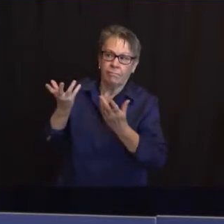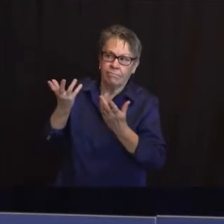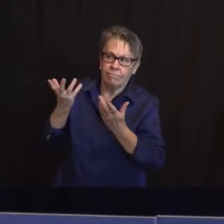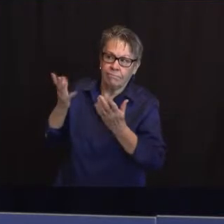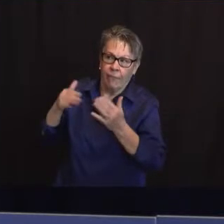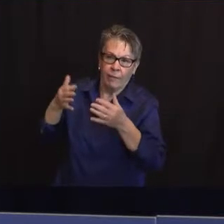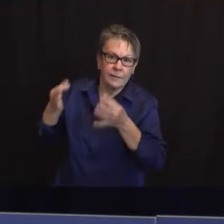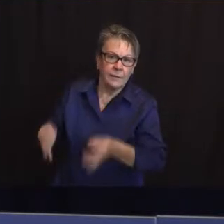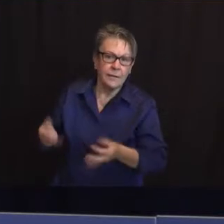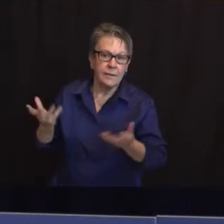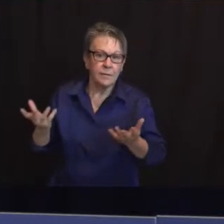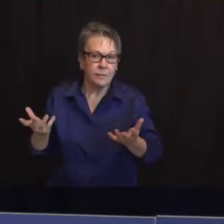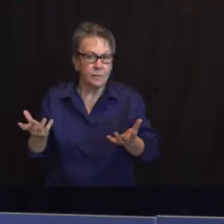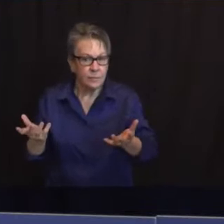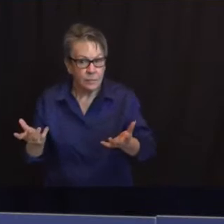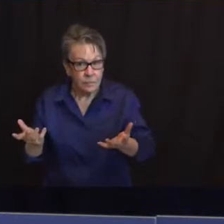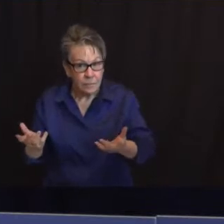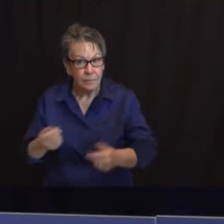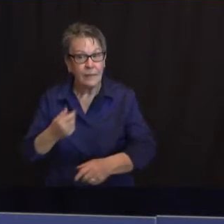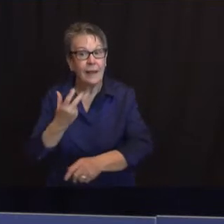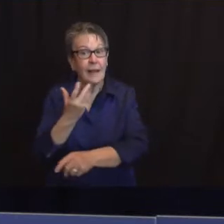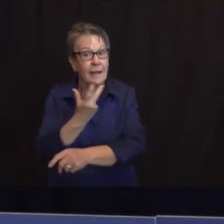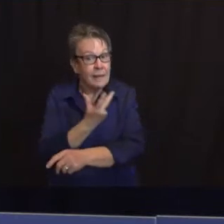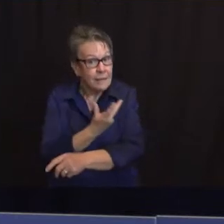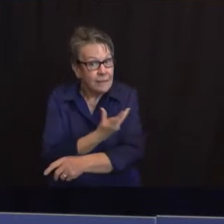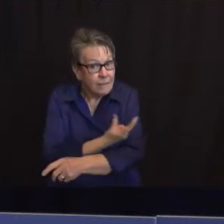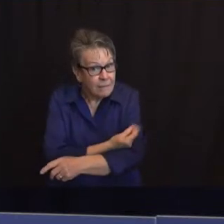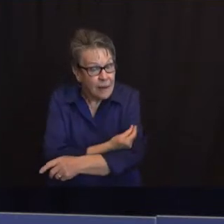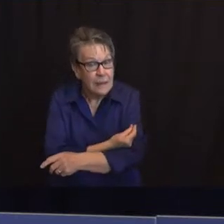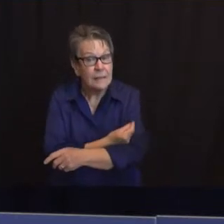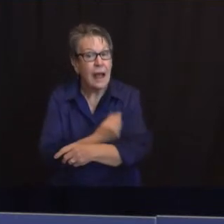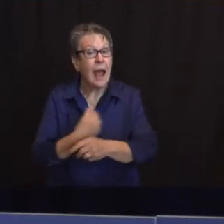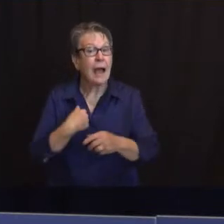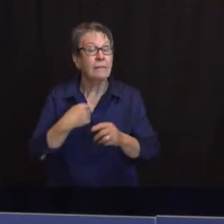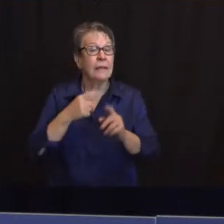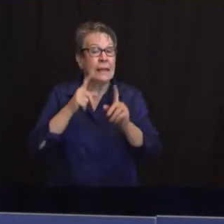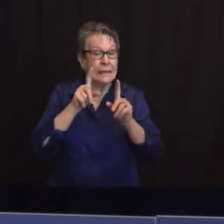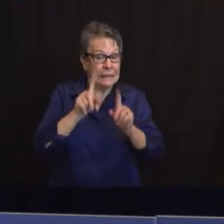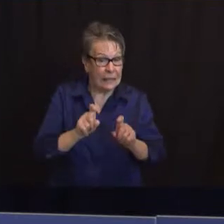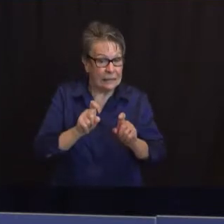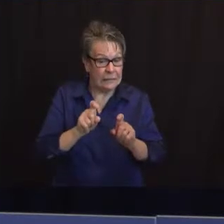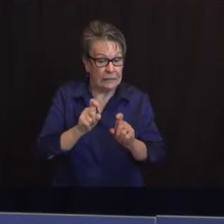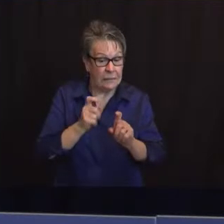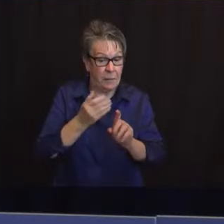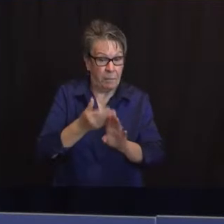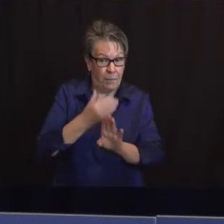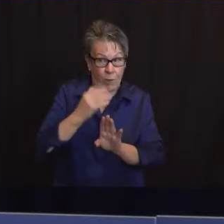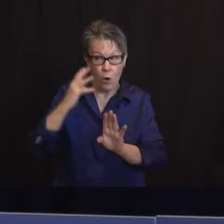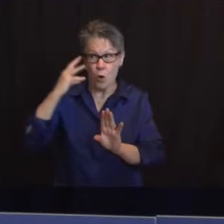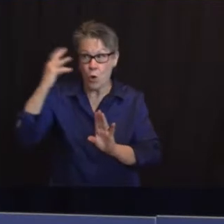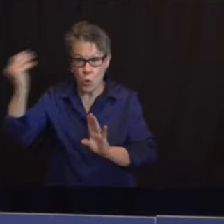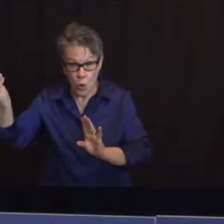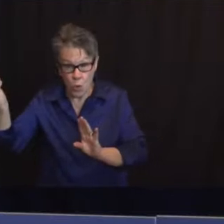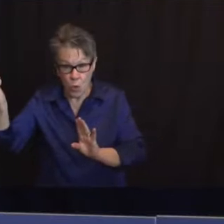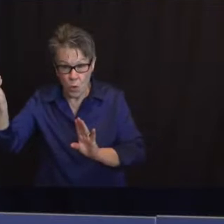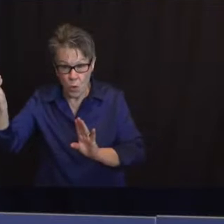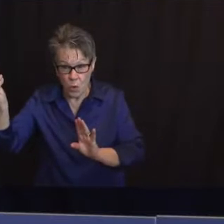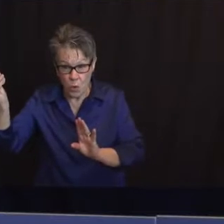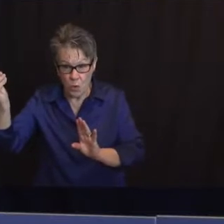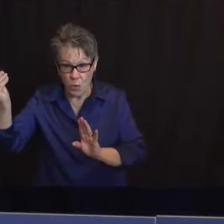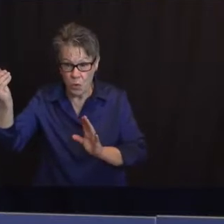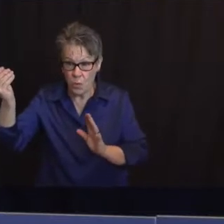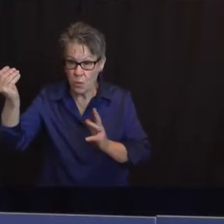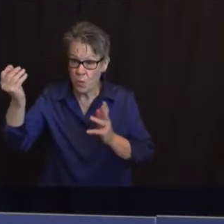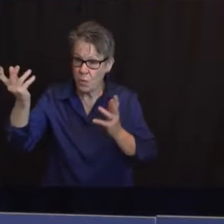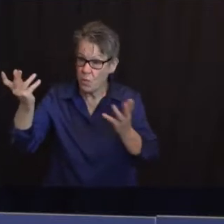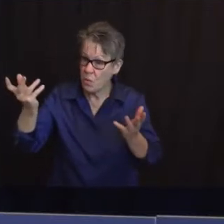United States unless it is required by their destination. The federal government requires fully vaccinated air